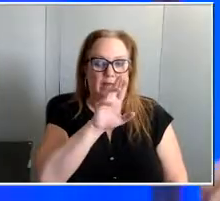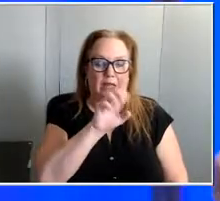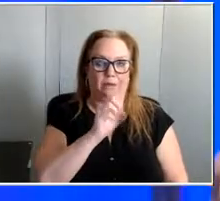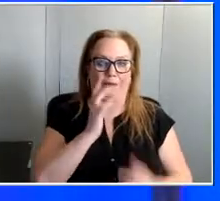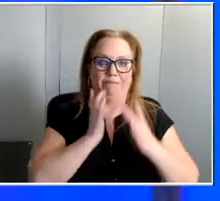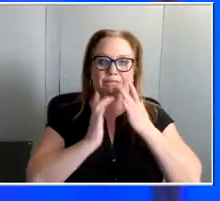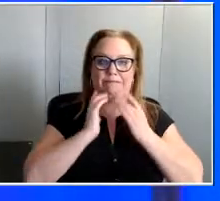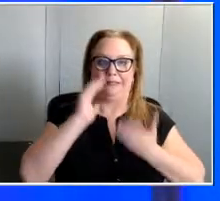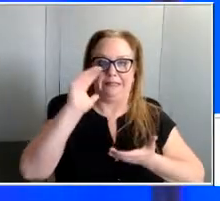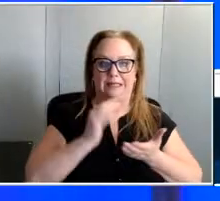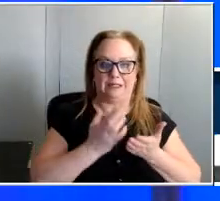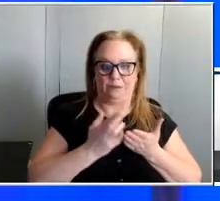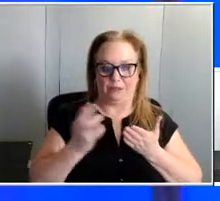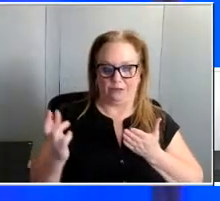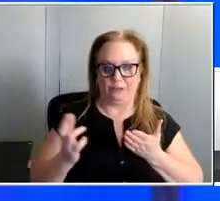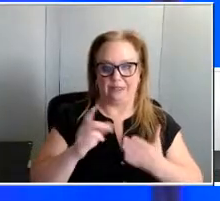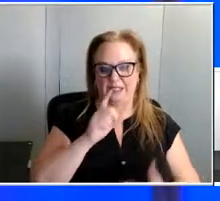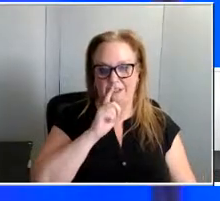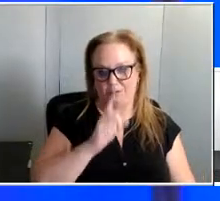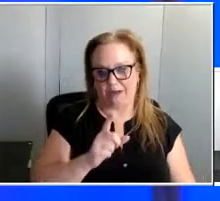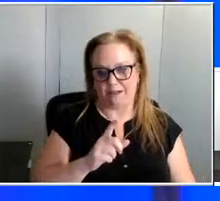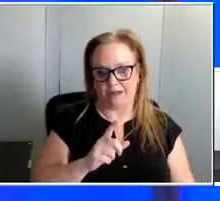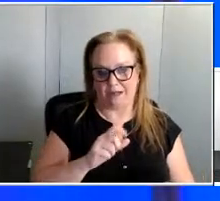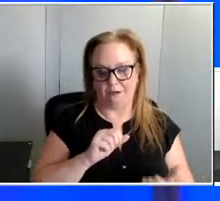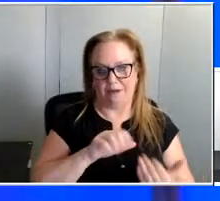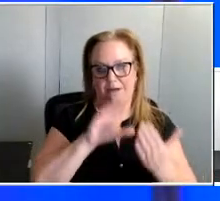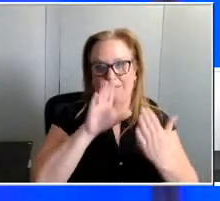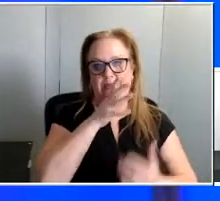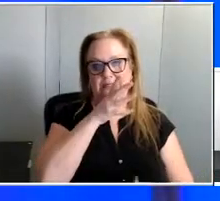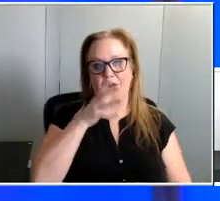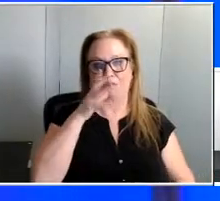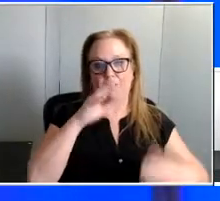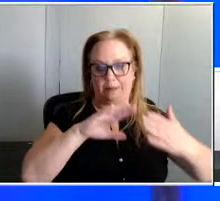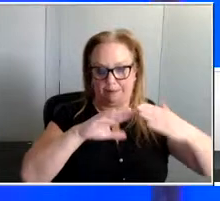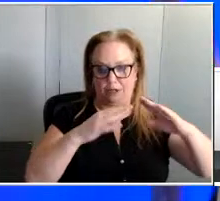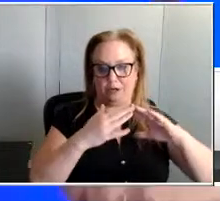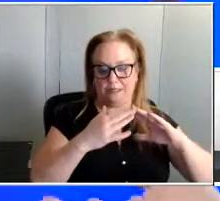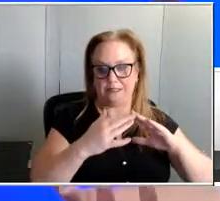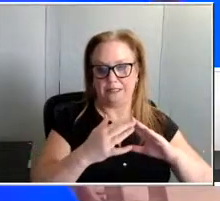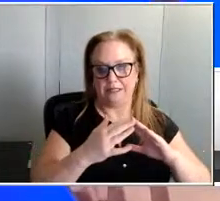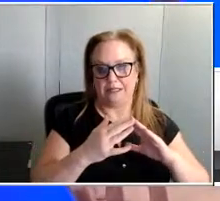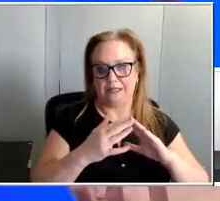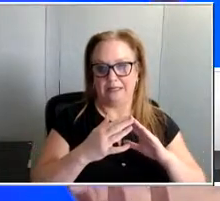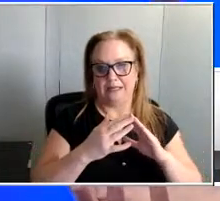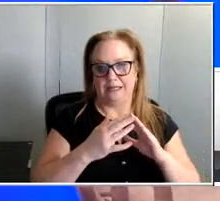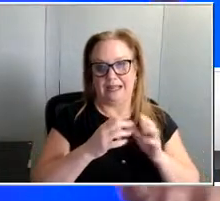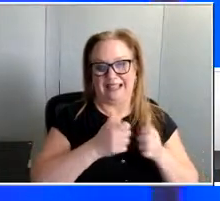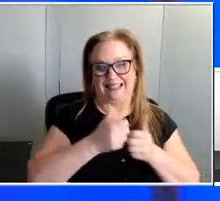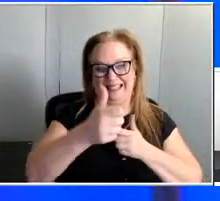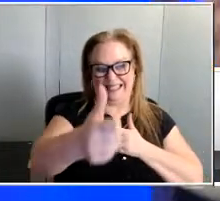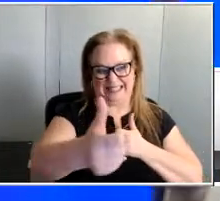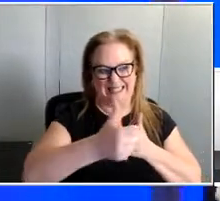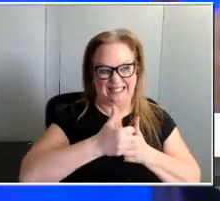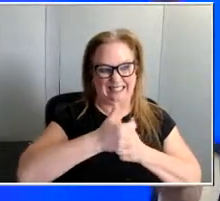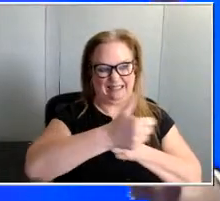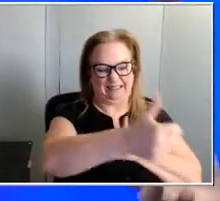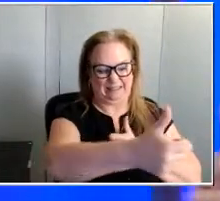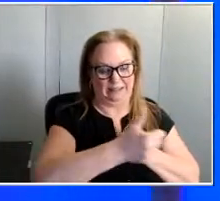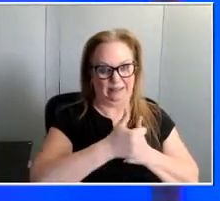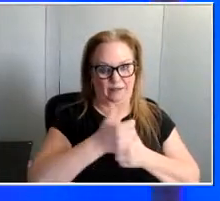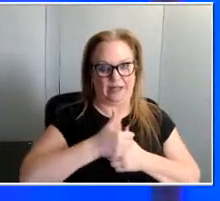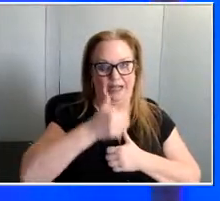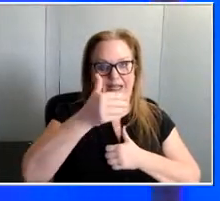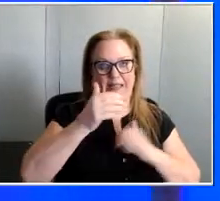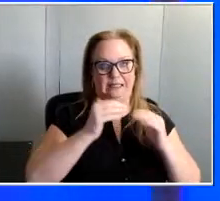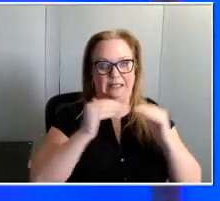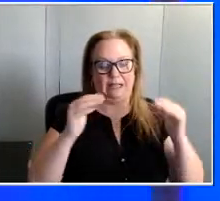It's just the reality that we face in rural communities. And also the distances that we have to go for that next level of care.